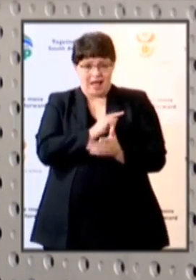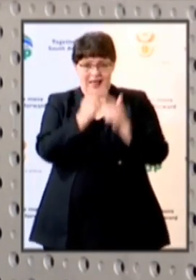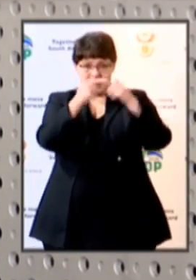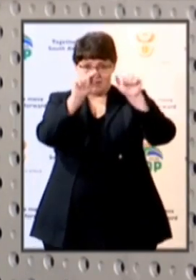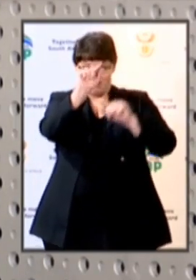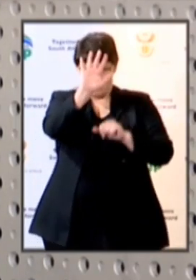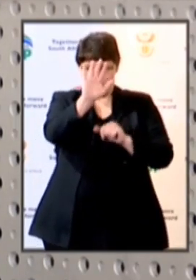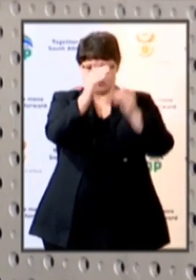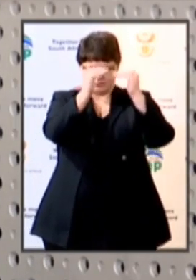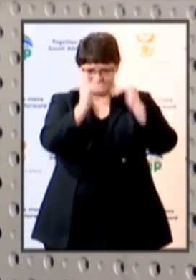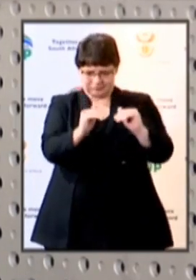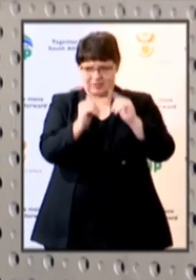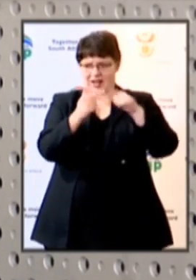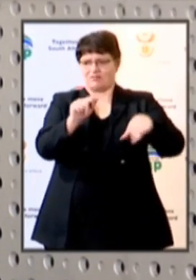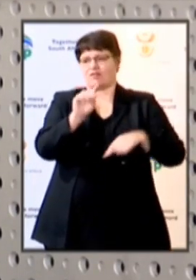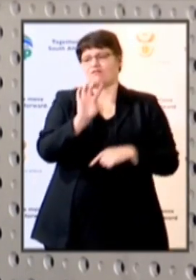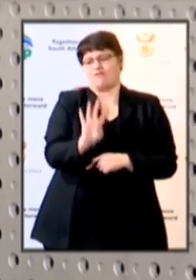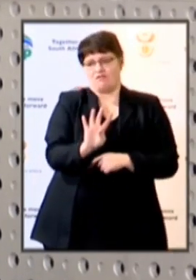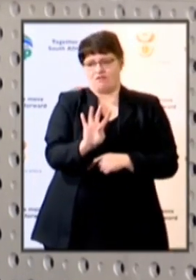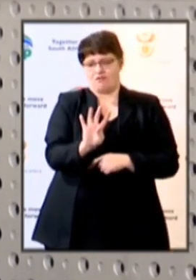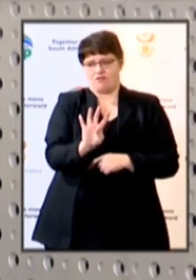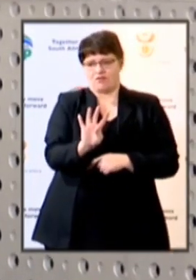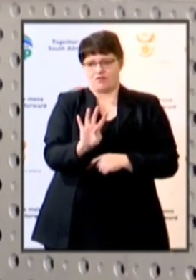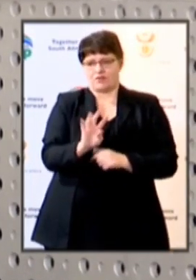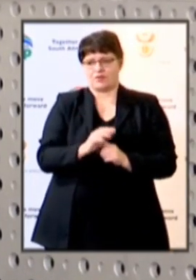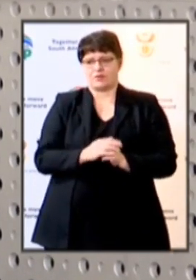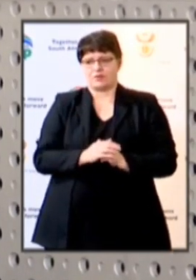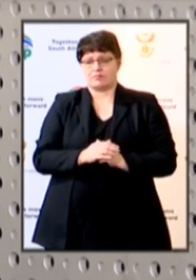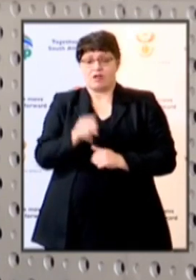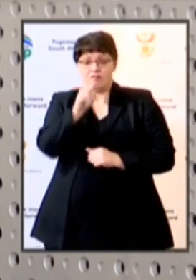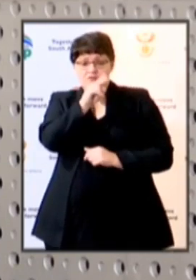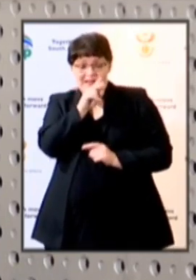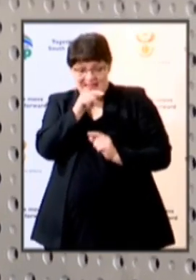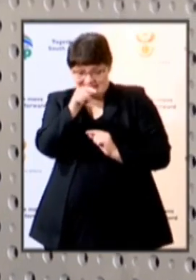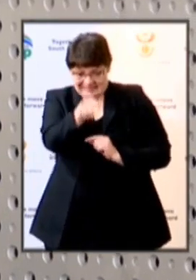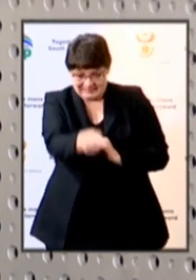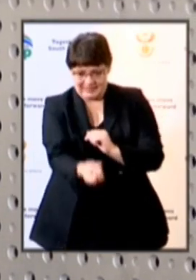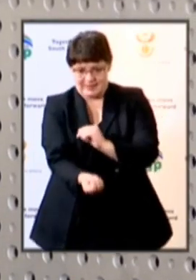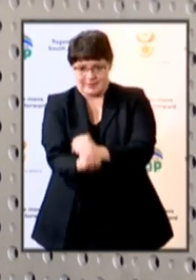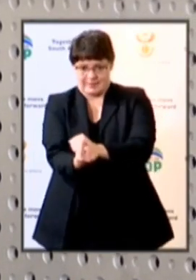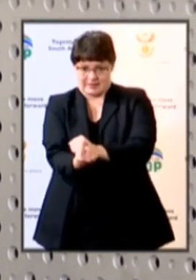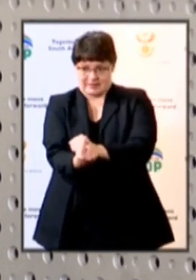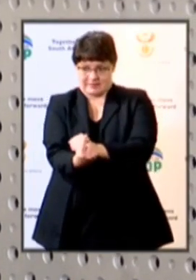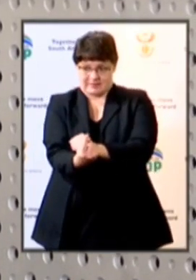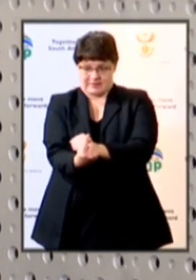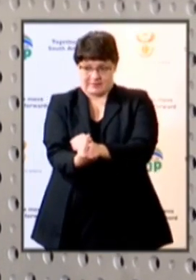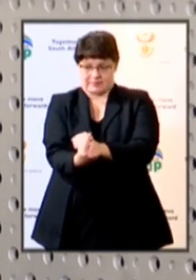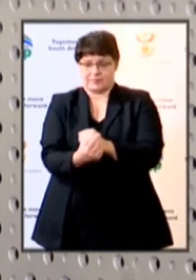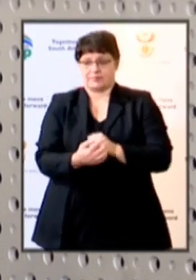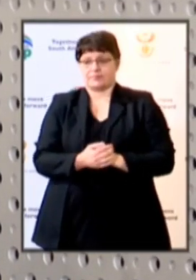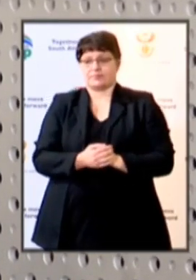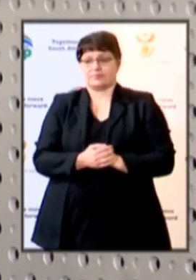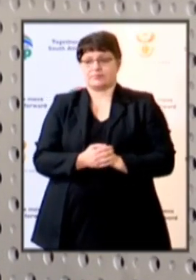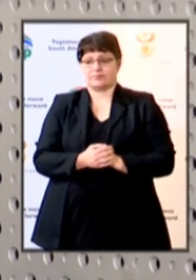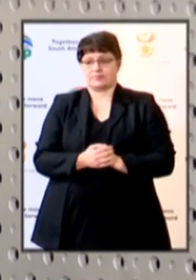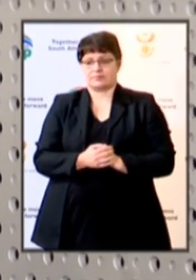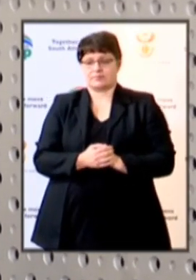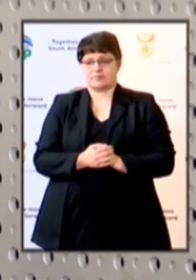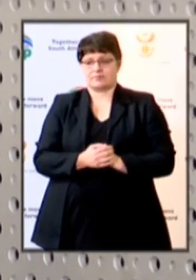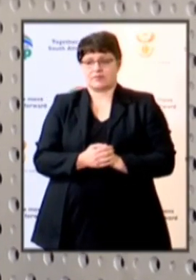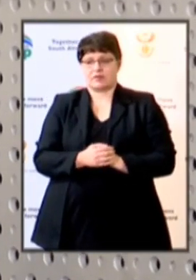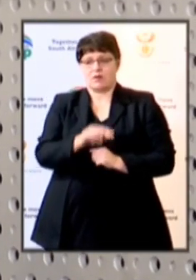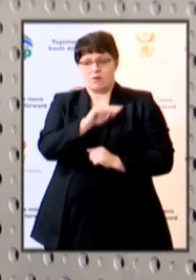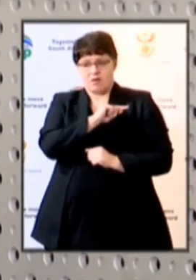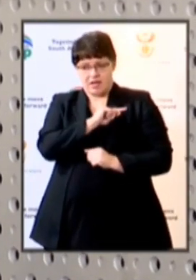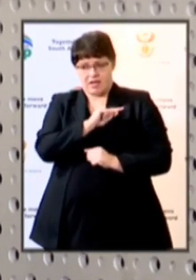yesihlanu, sobe sesiku-level yesine ngalosihlanu lo ozayo, uma kuphela le date